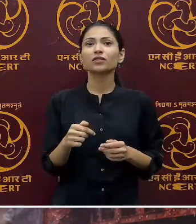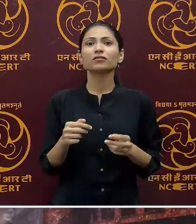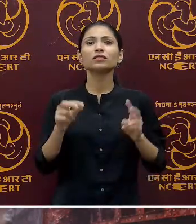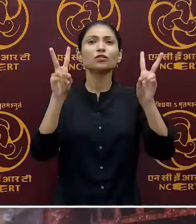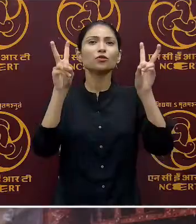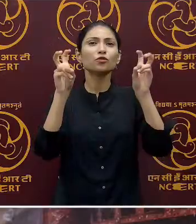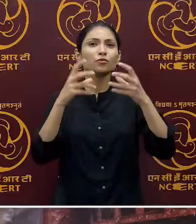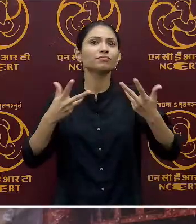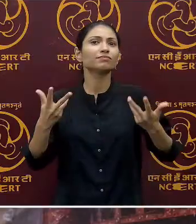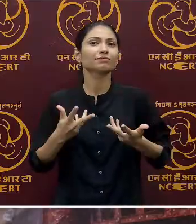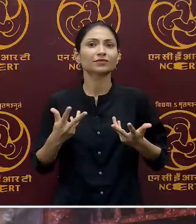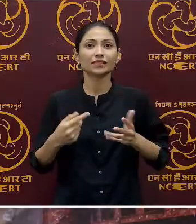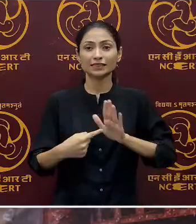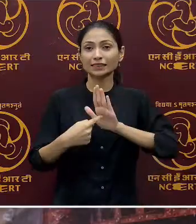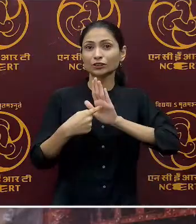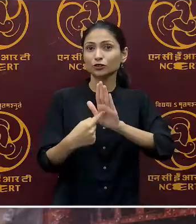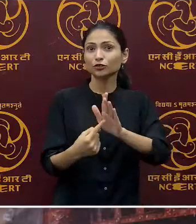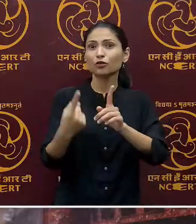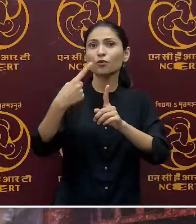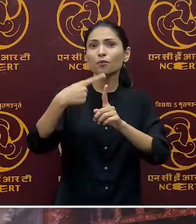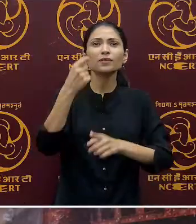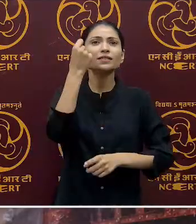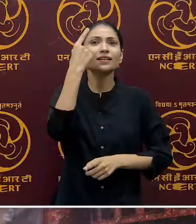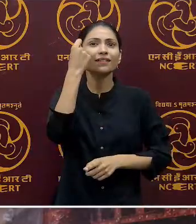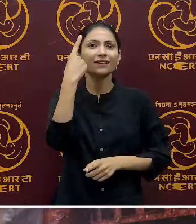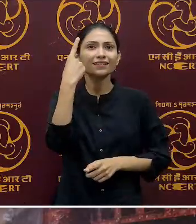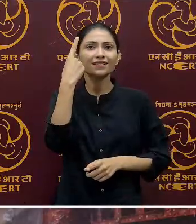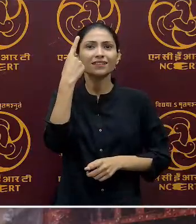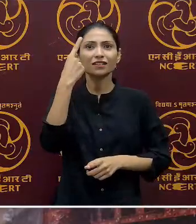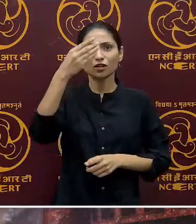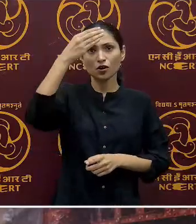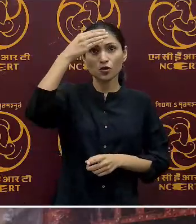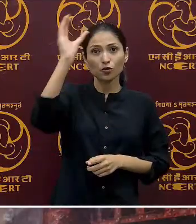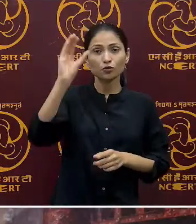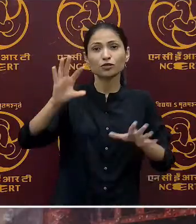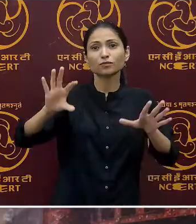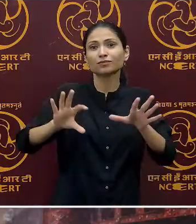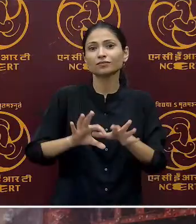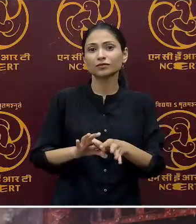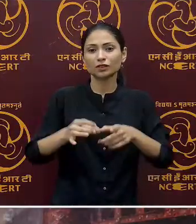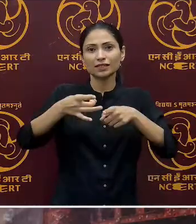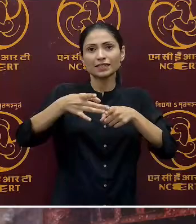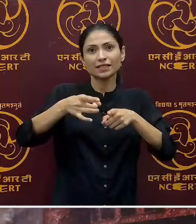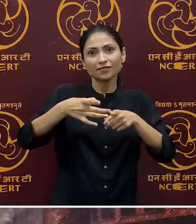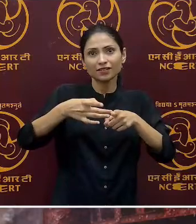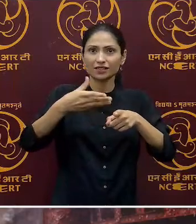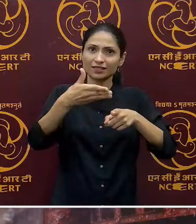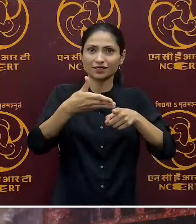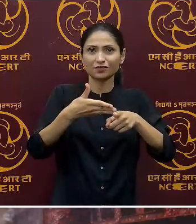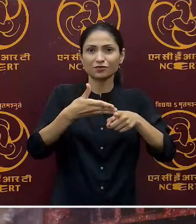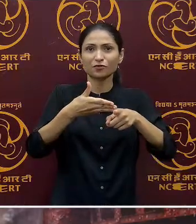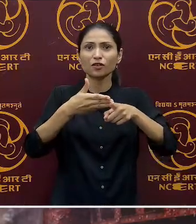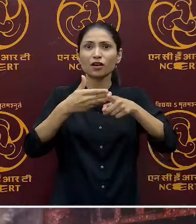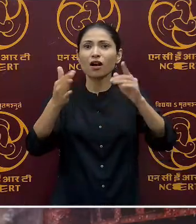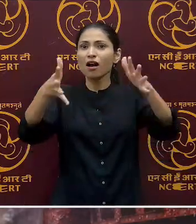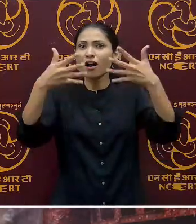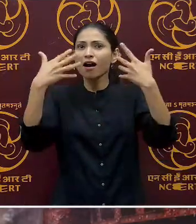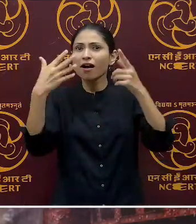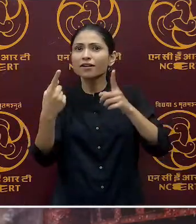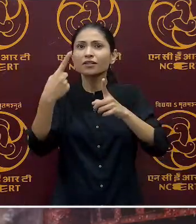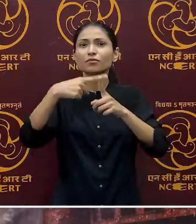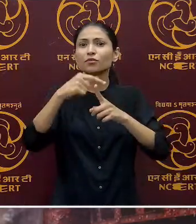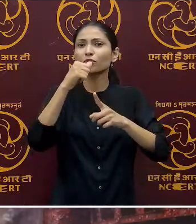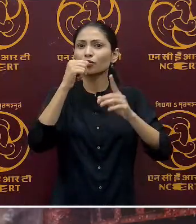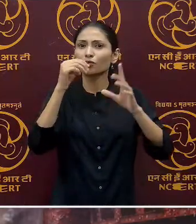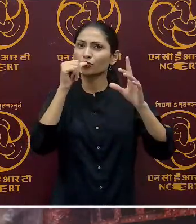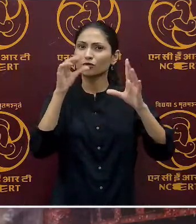demonstrate and understand about the concept of effect of air and water on the iron. Iron is the metal. So, this